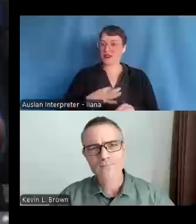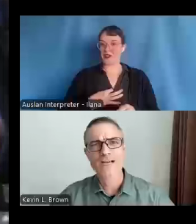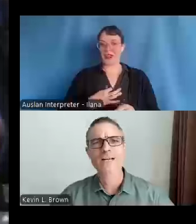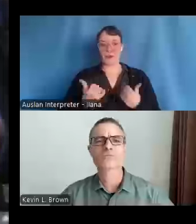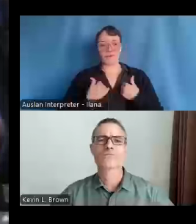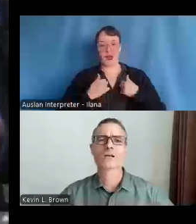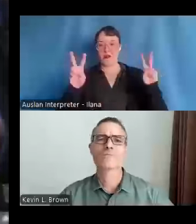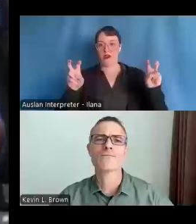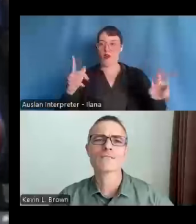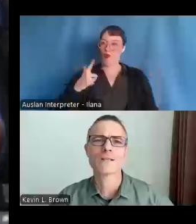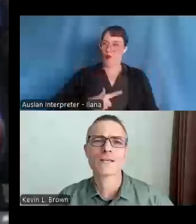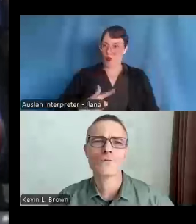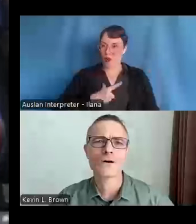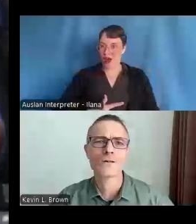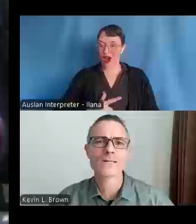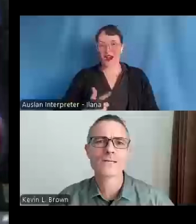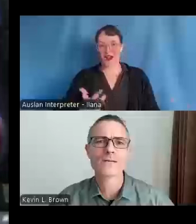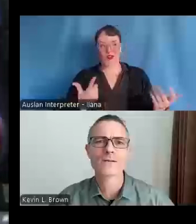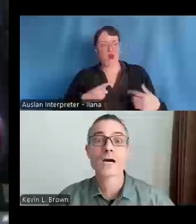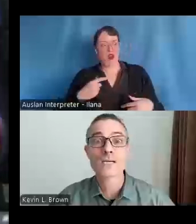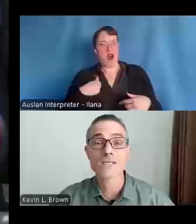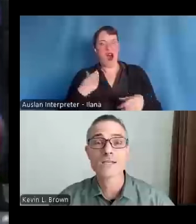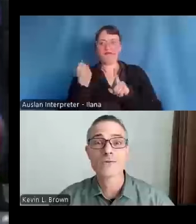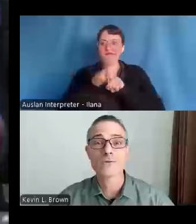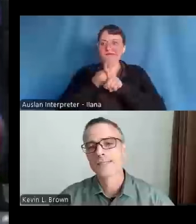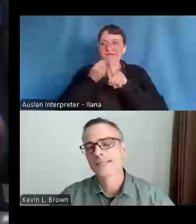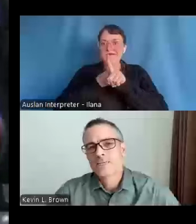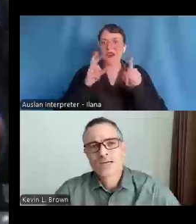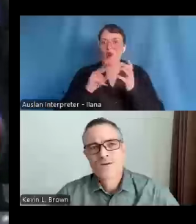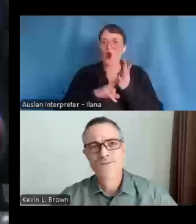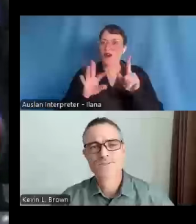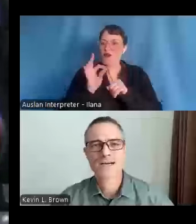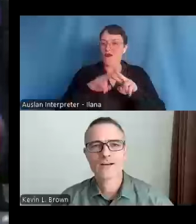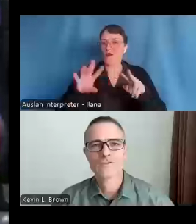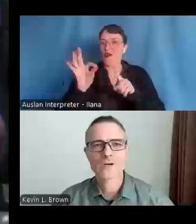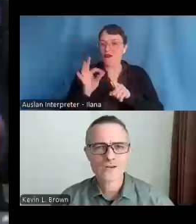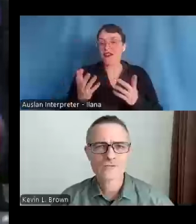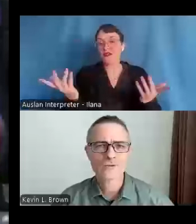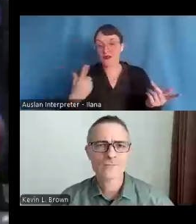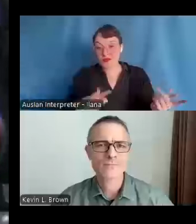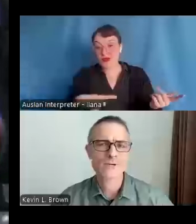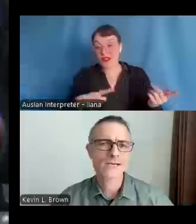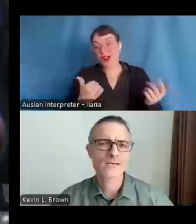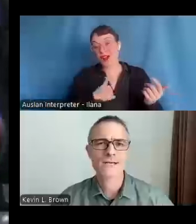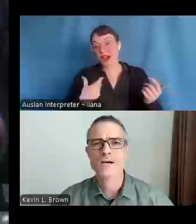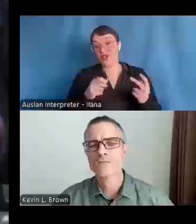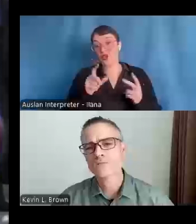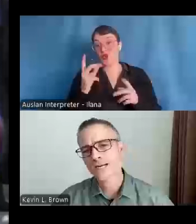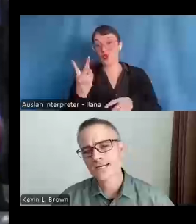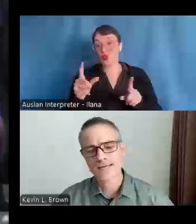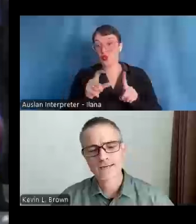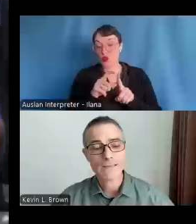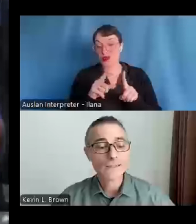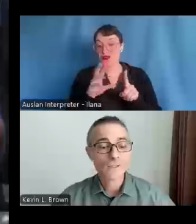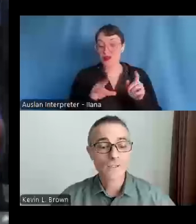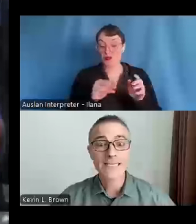I'm fighting for nonprofits like you all and causes like you all, it's my daughters. I have 2 daughters from Uganda and a daughter from